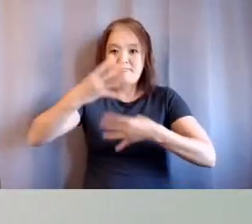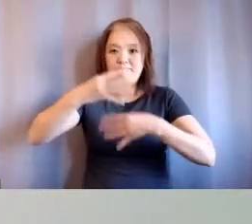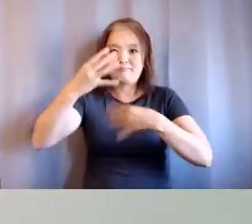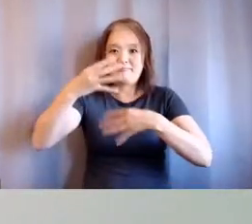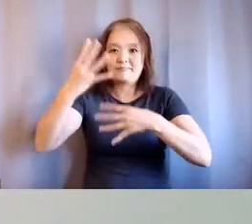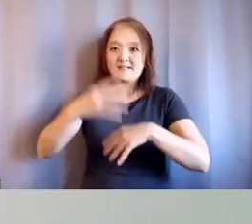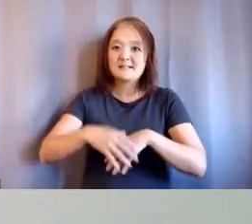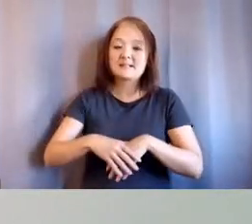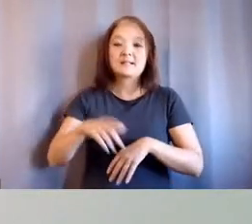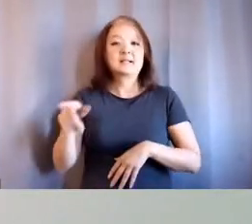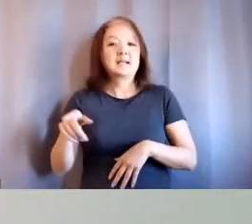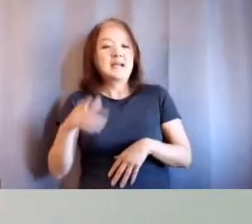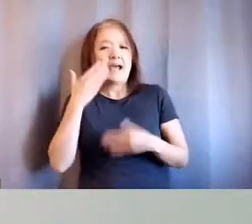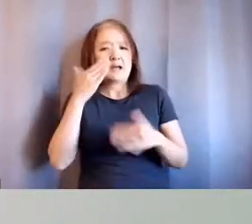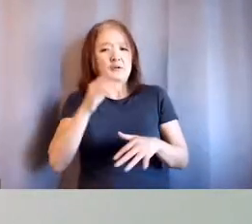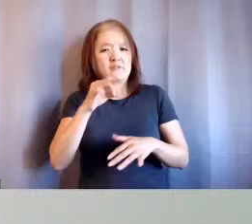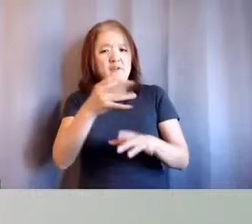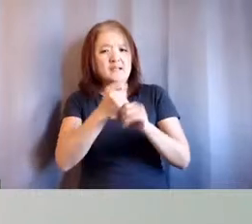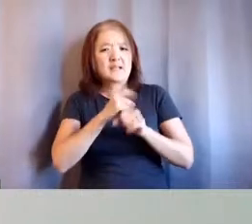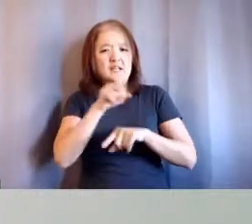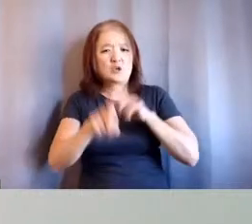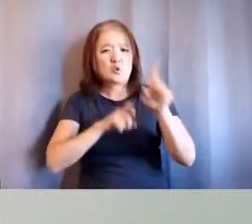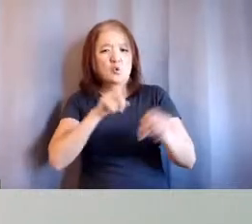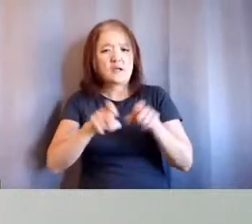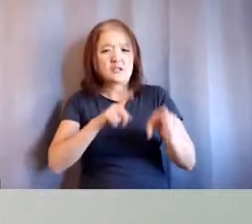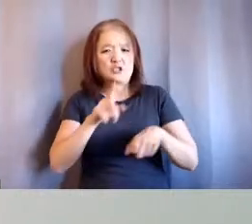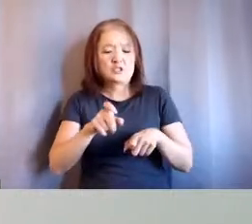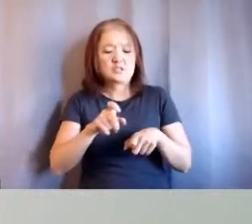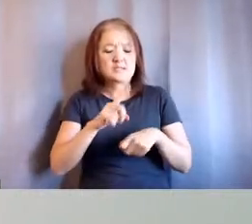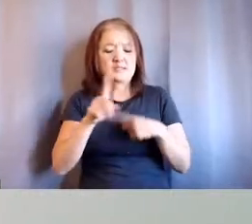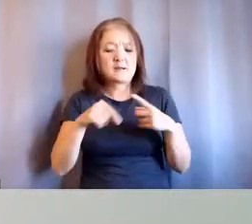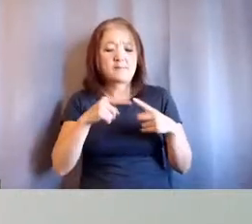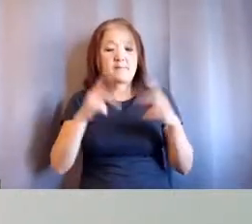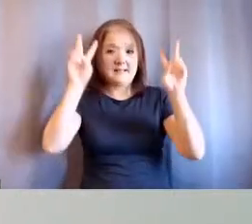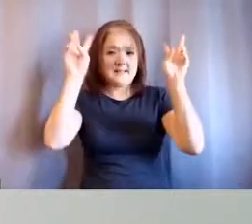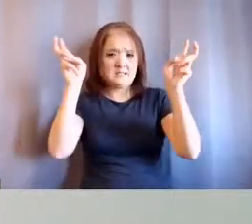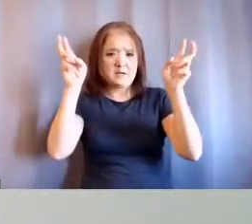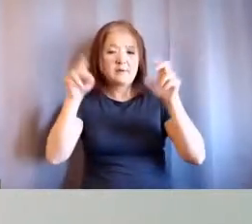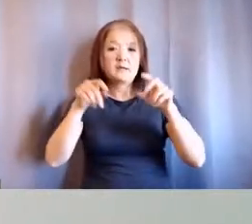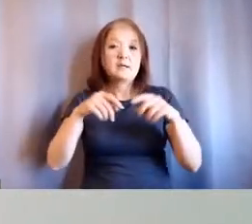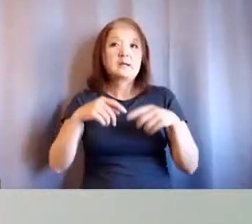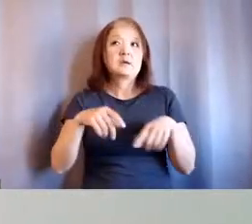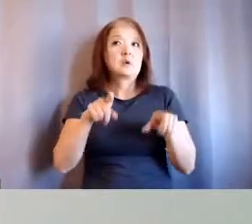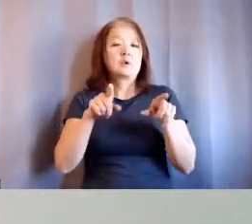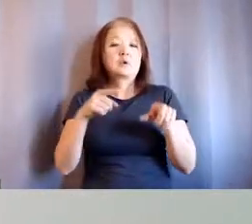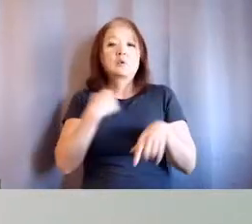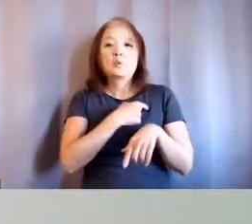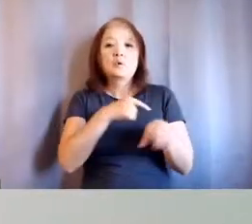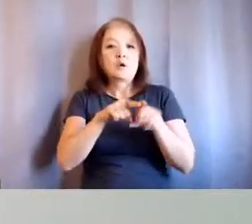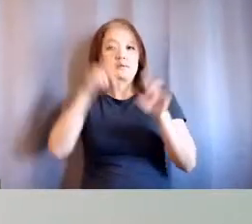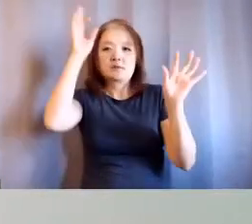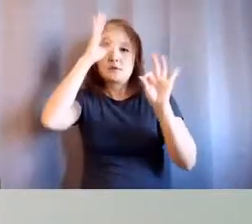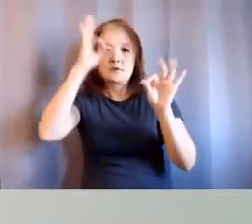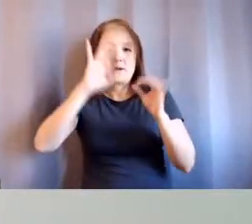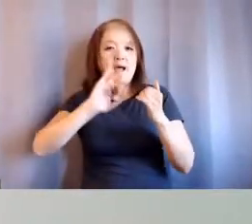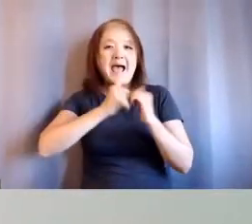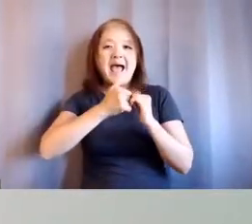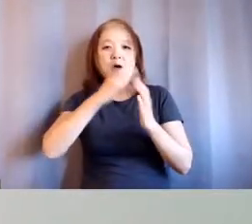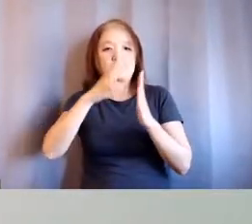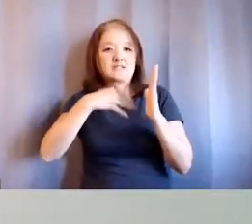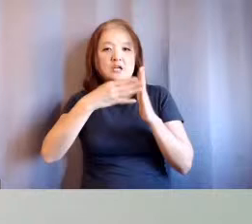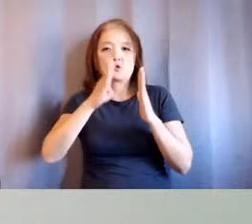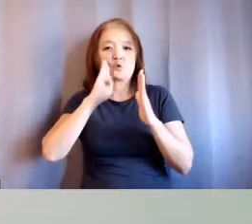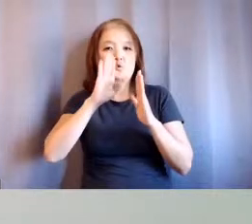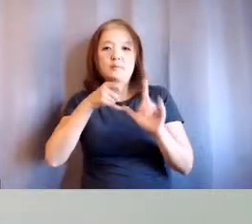I will note, like, and I don't know if you're getting questions about this, Logan, but one of the things we also don't know is how schedules will be affected, right?